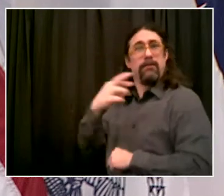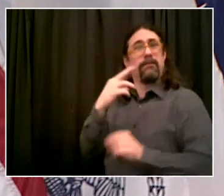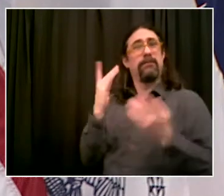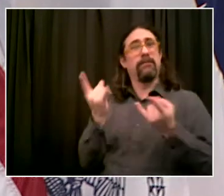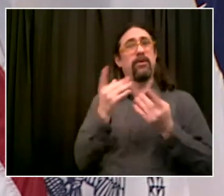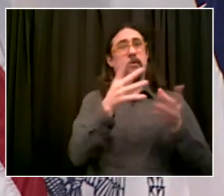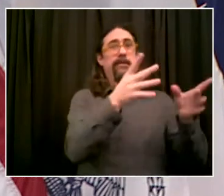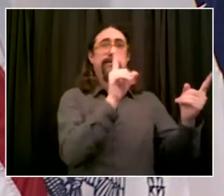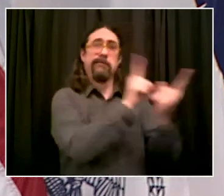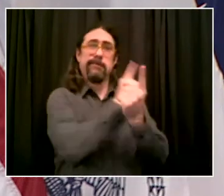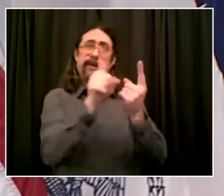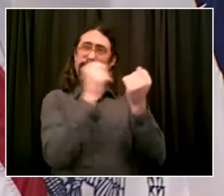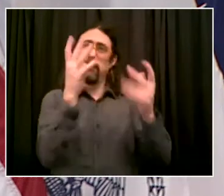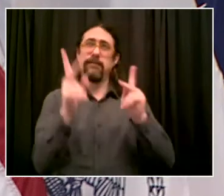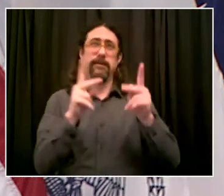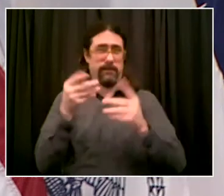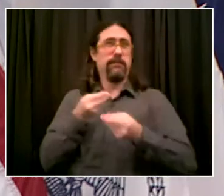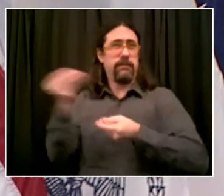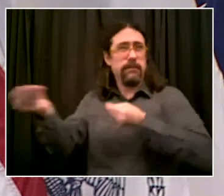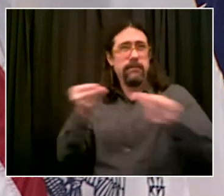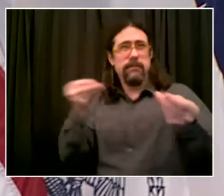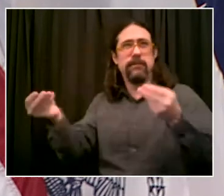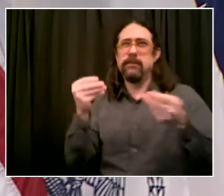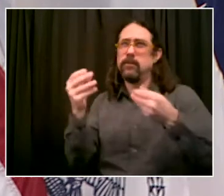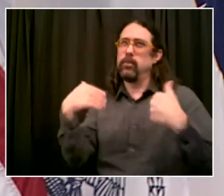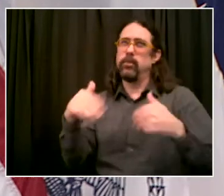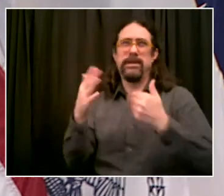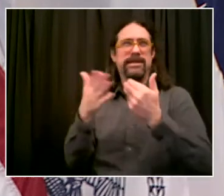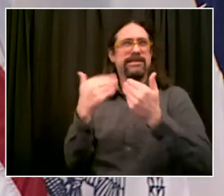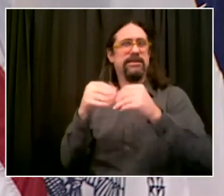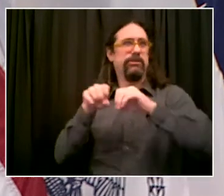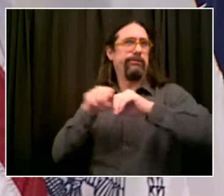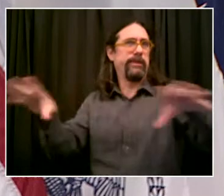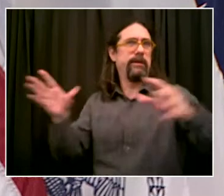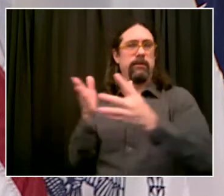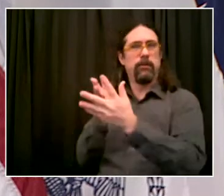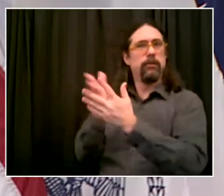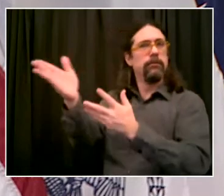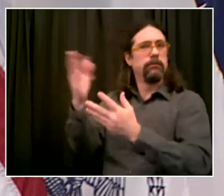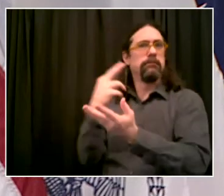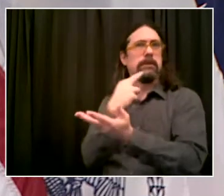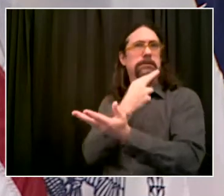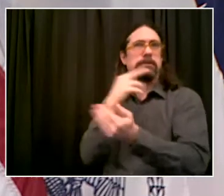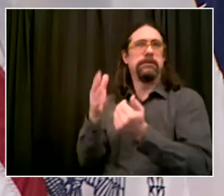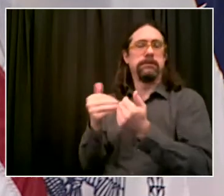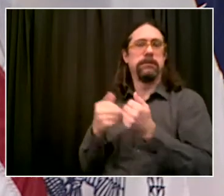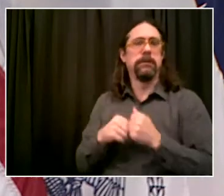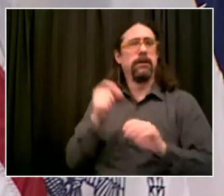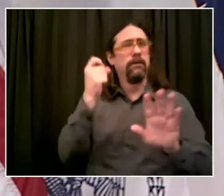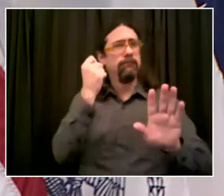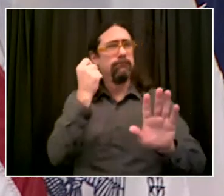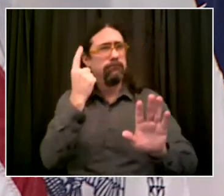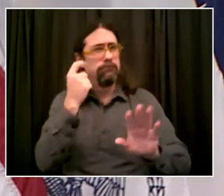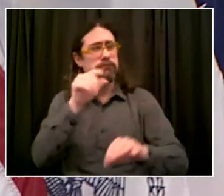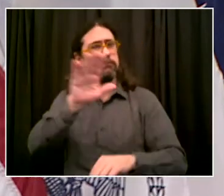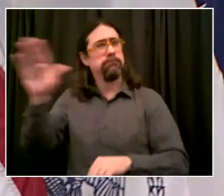is a hell of a lot more supply. And right now, very practically, the best thing that could happen is for the federal government and state government to say right now, hey, New York City, go ahead, use